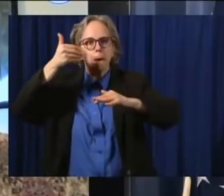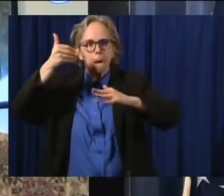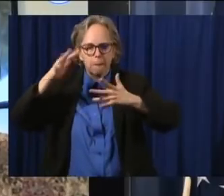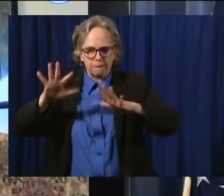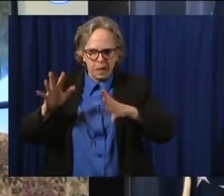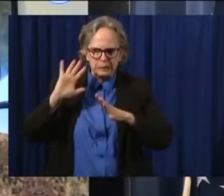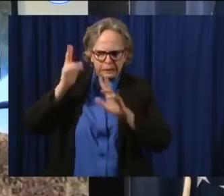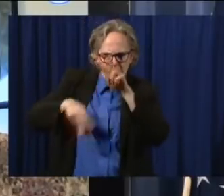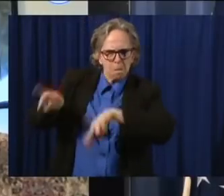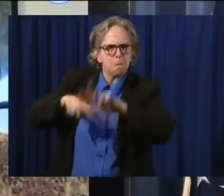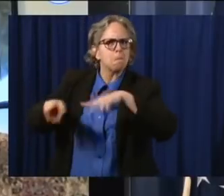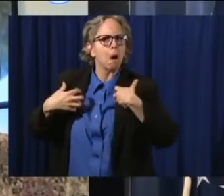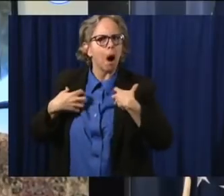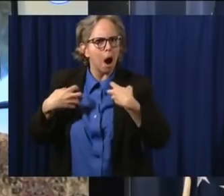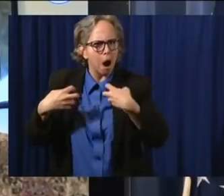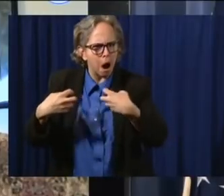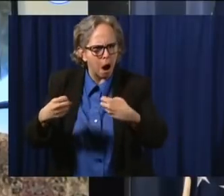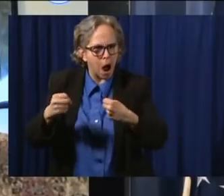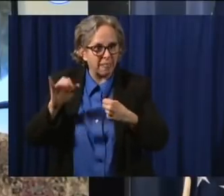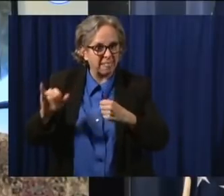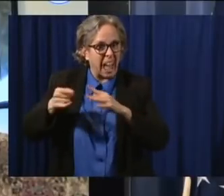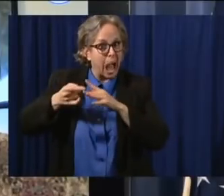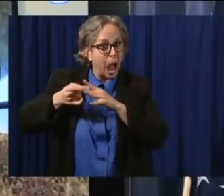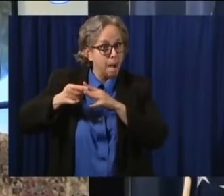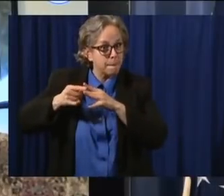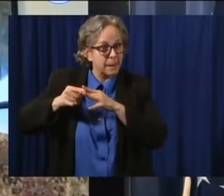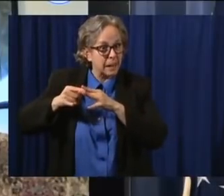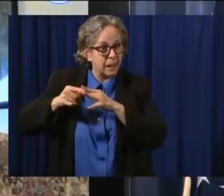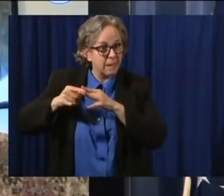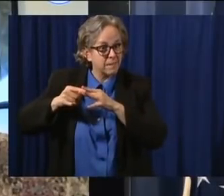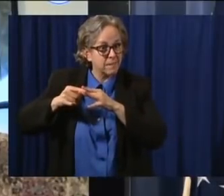was the beginning of his month in the hospital.